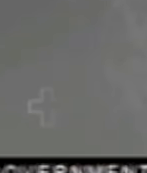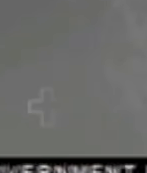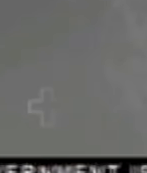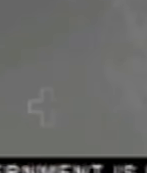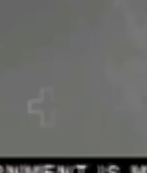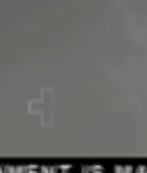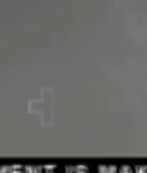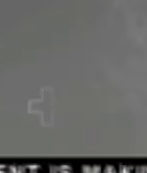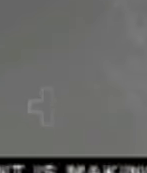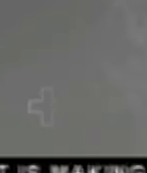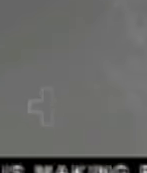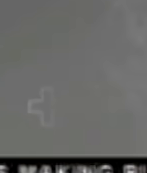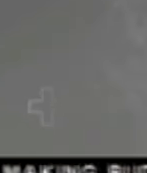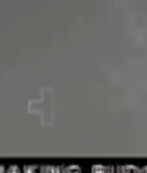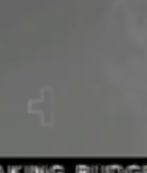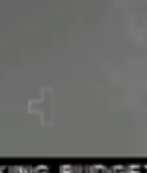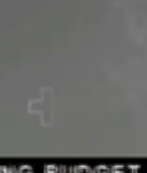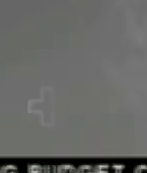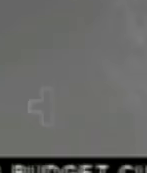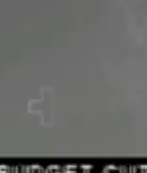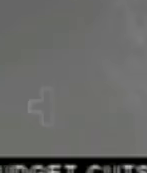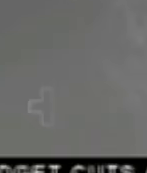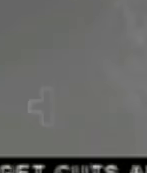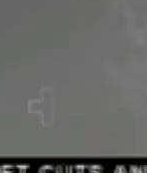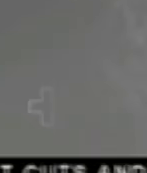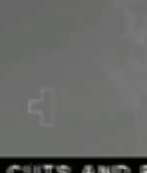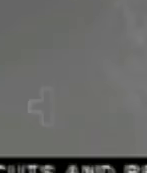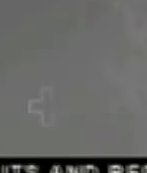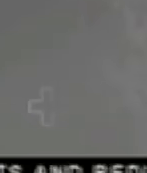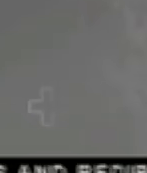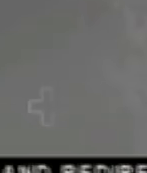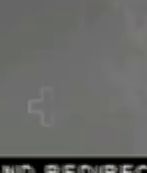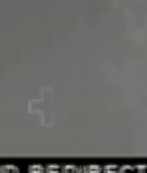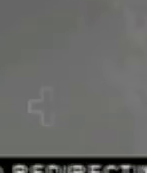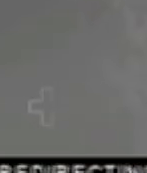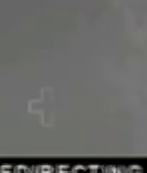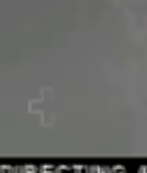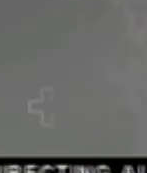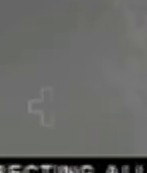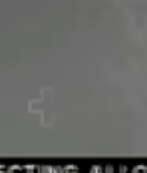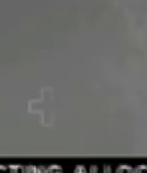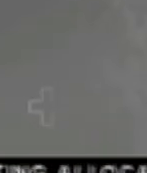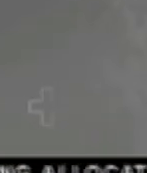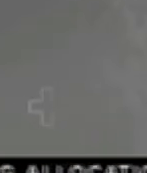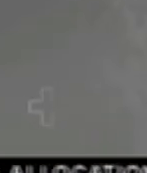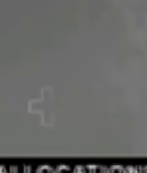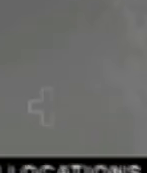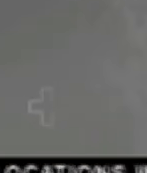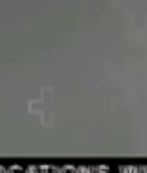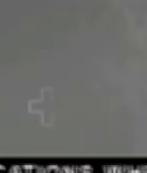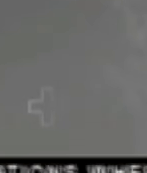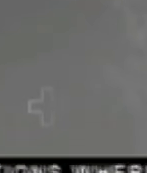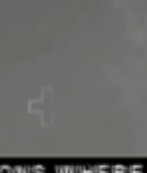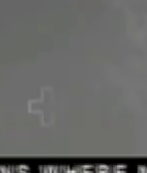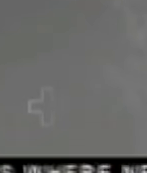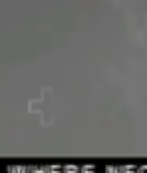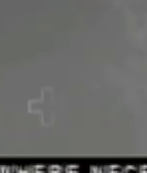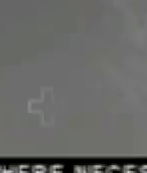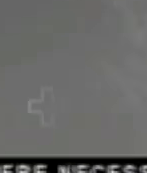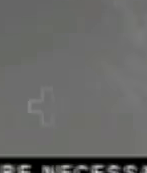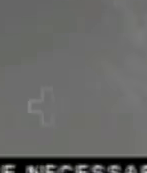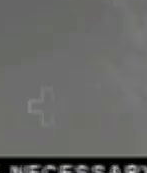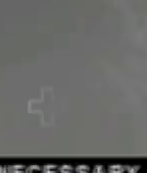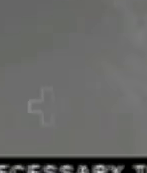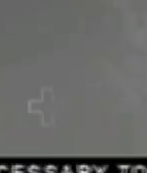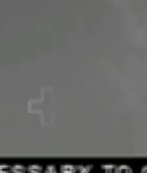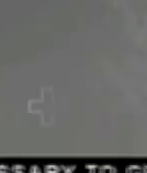eastern portion of the island as a hotspot. Deputy Chief Medical Officer Dr. Dallon Brennan says as more